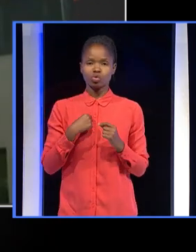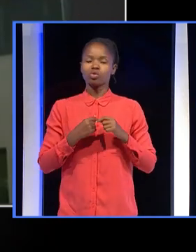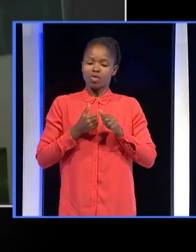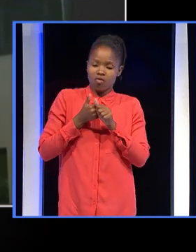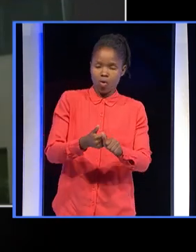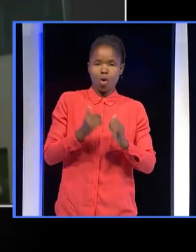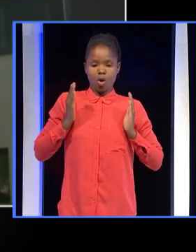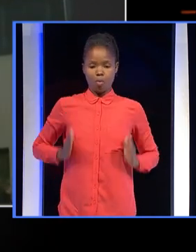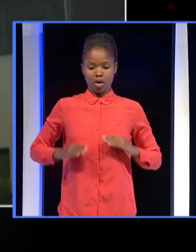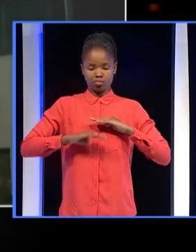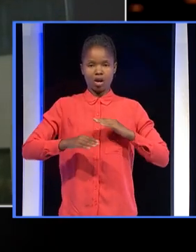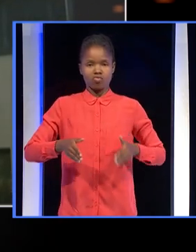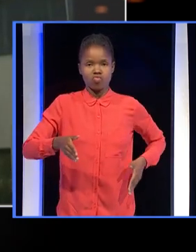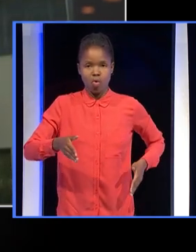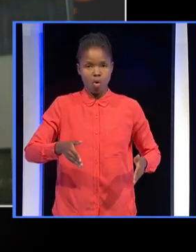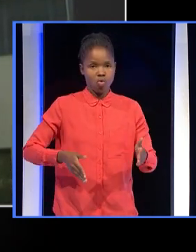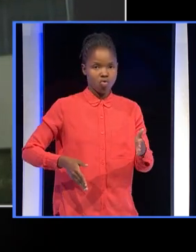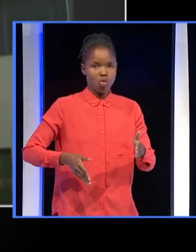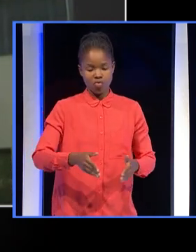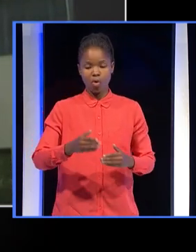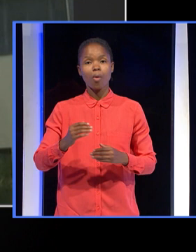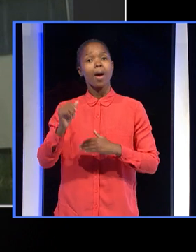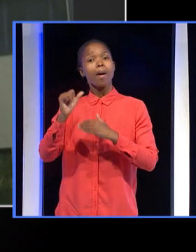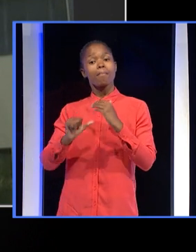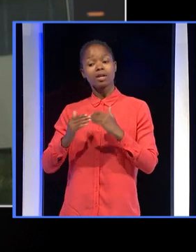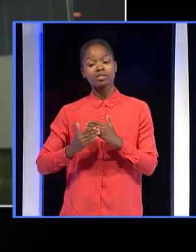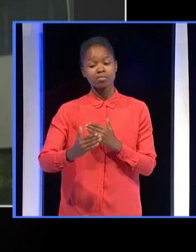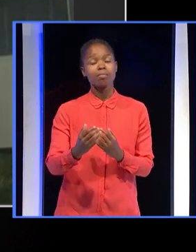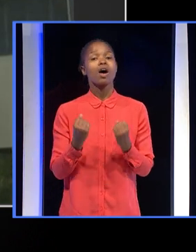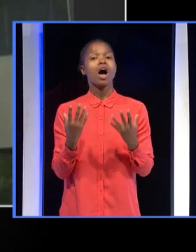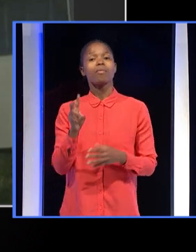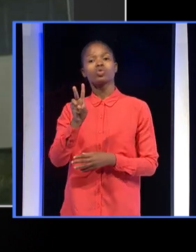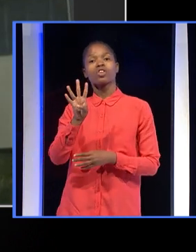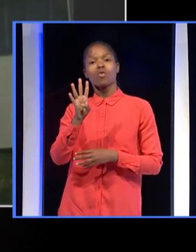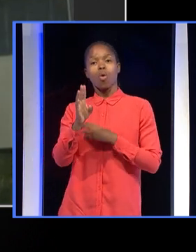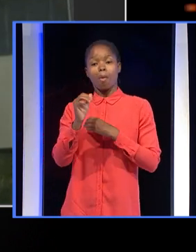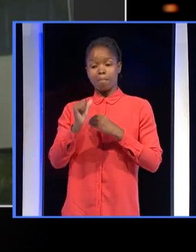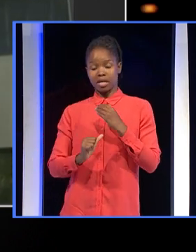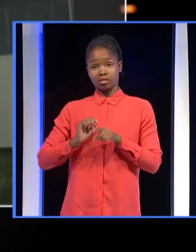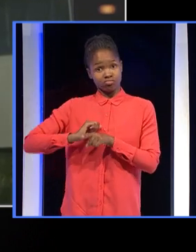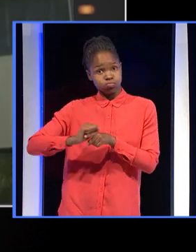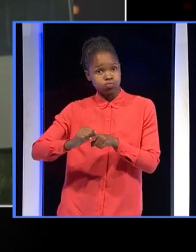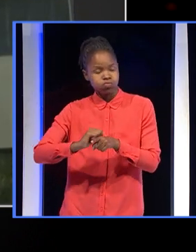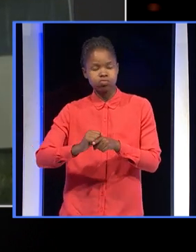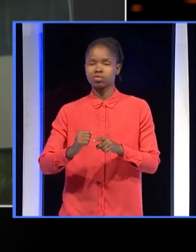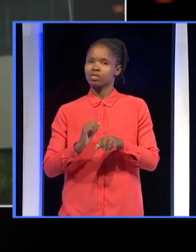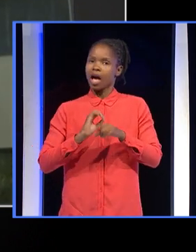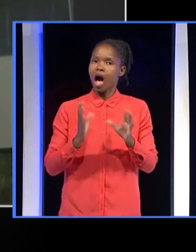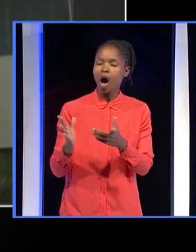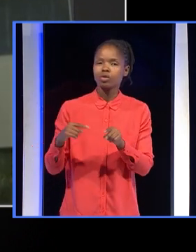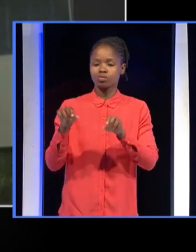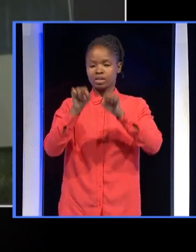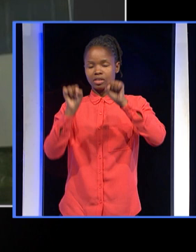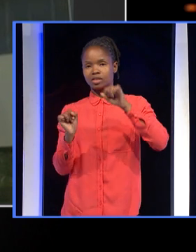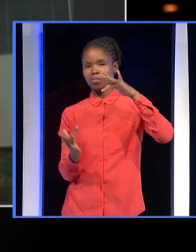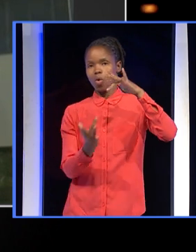exoskeleton. Over 24 months, the patient carried out various mental tasks to train the algorithm to understand his thoughts and to